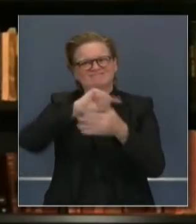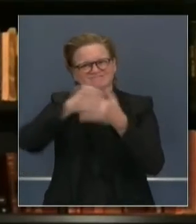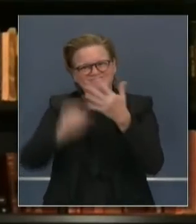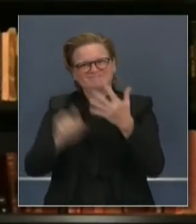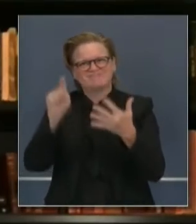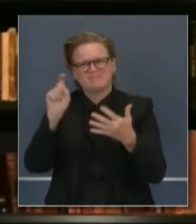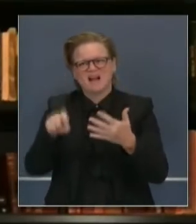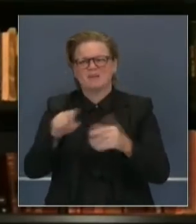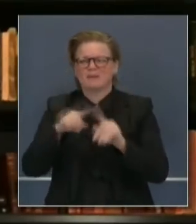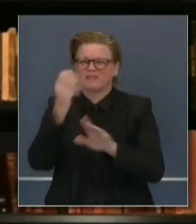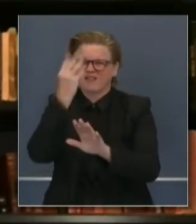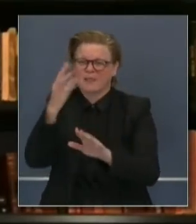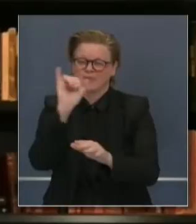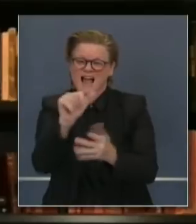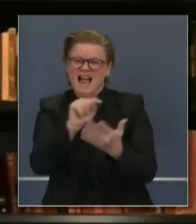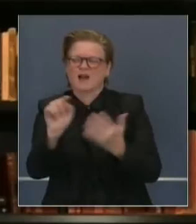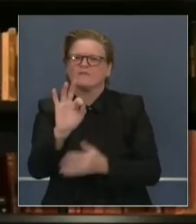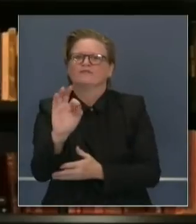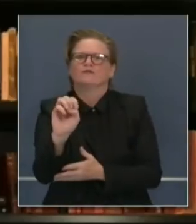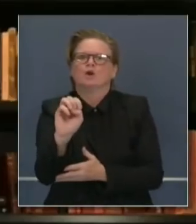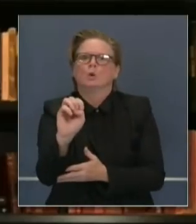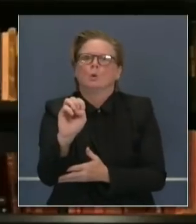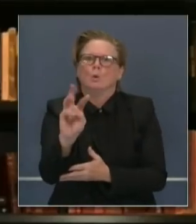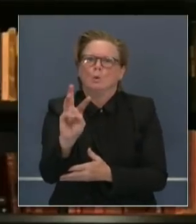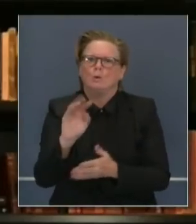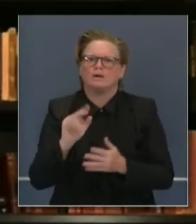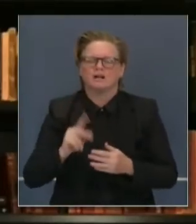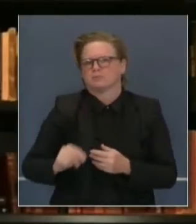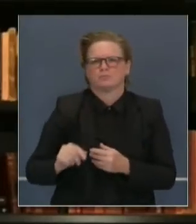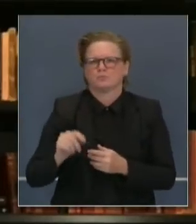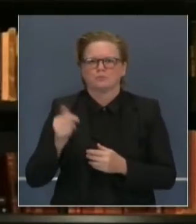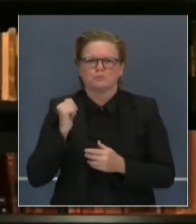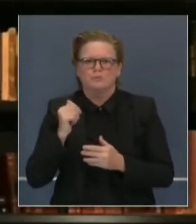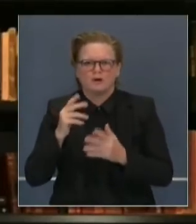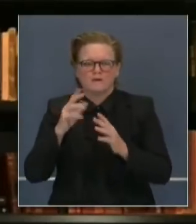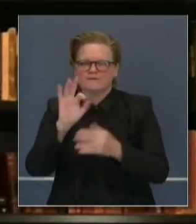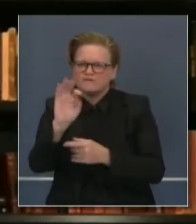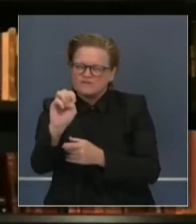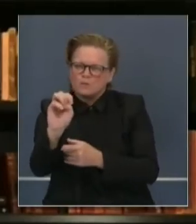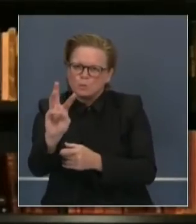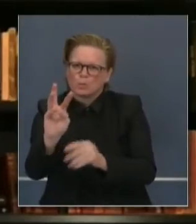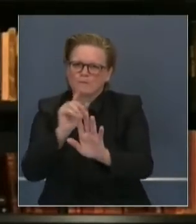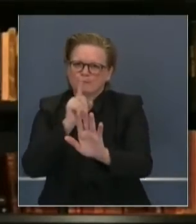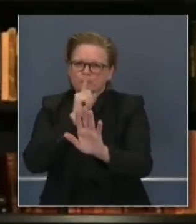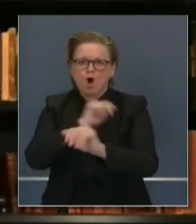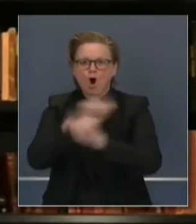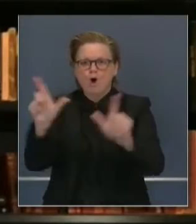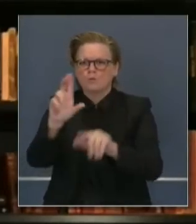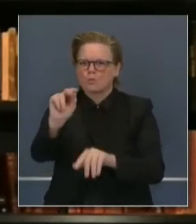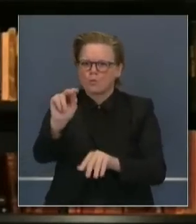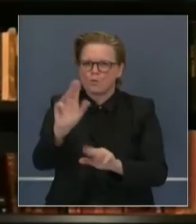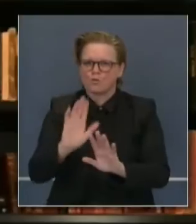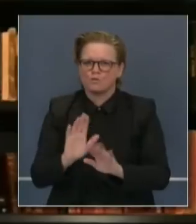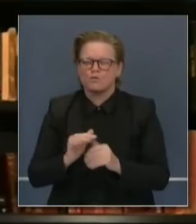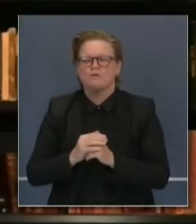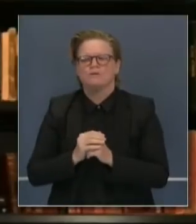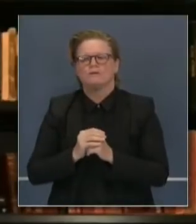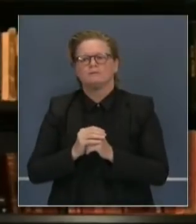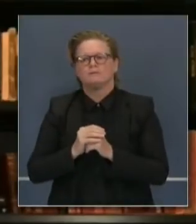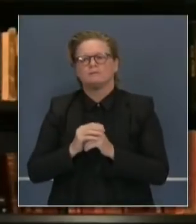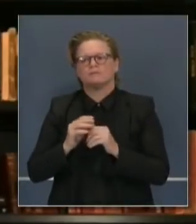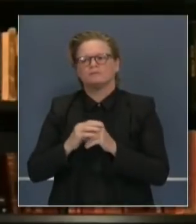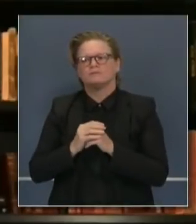total denial. And I'm really pleased. I saw down in Orange County, Santa Ana and others, some really